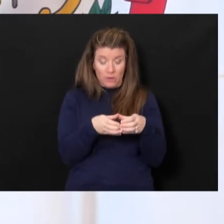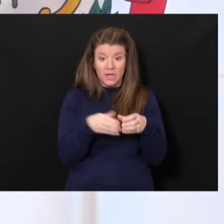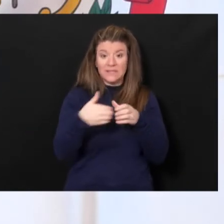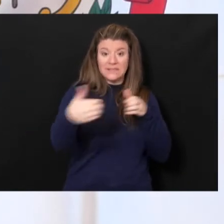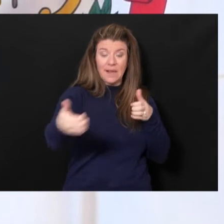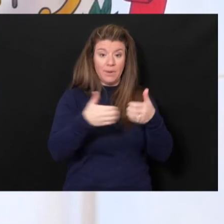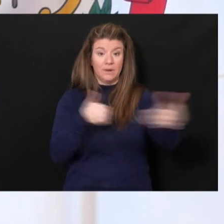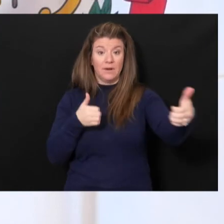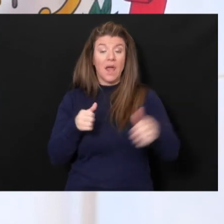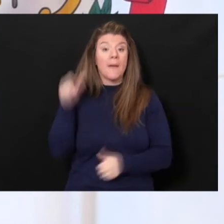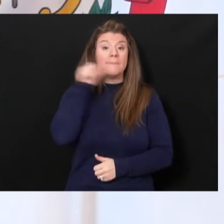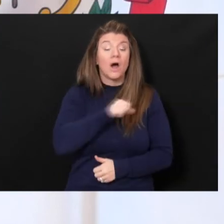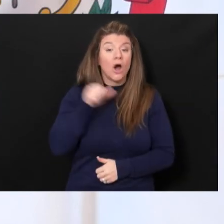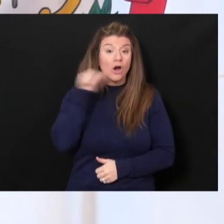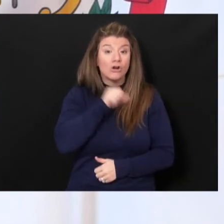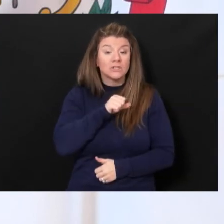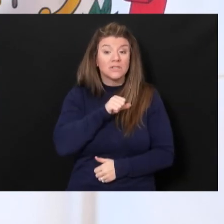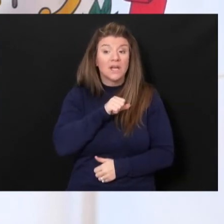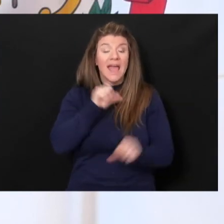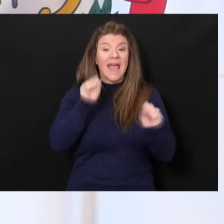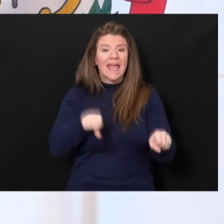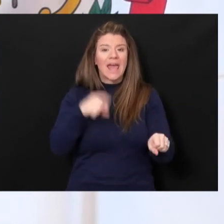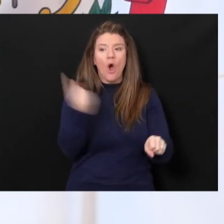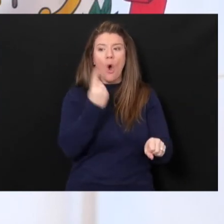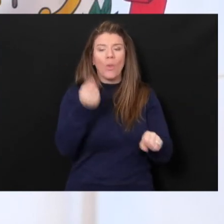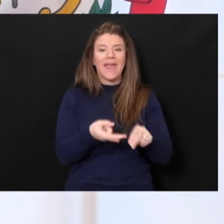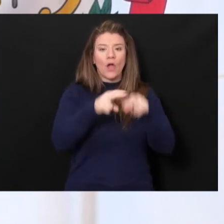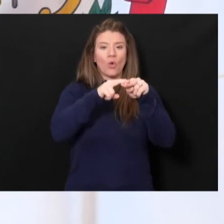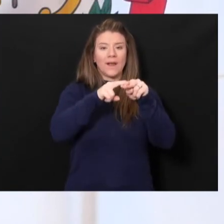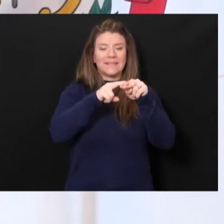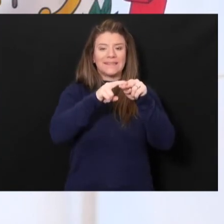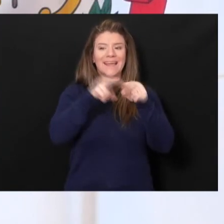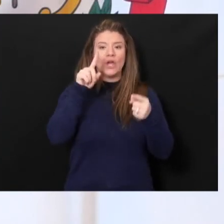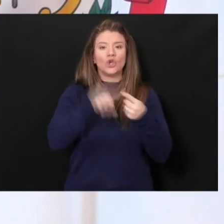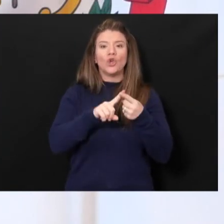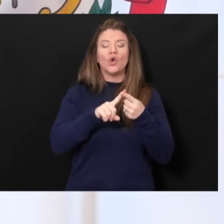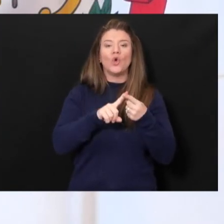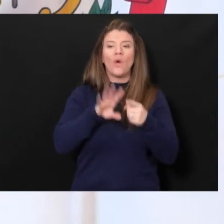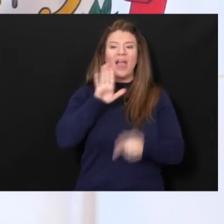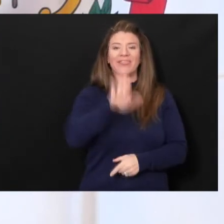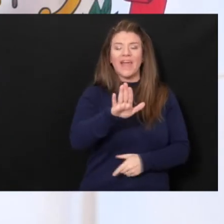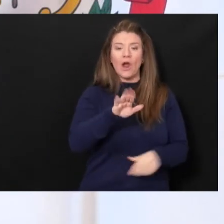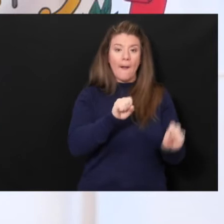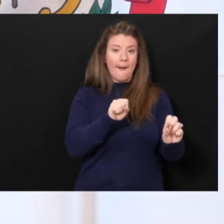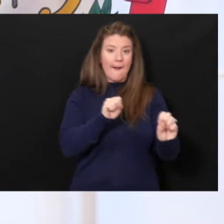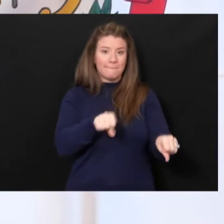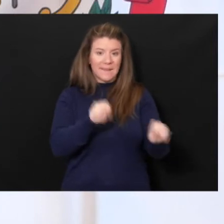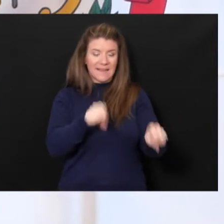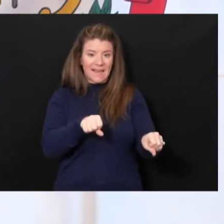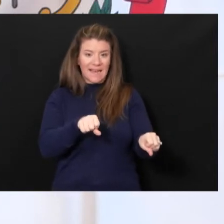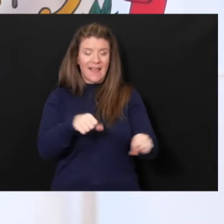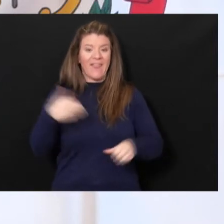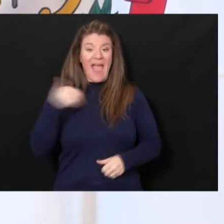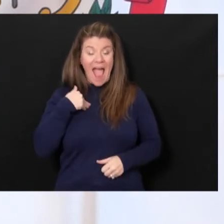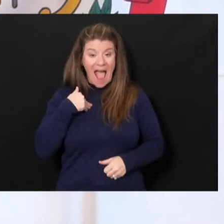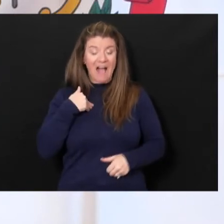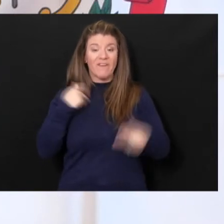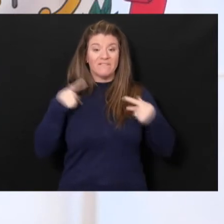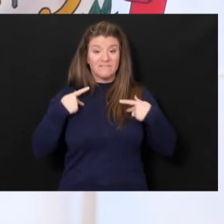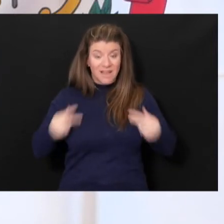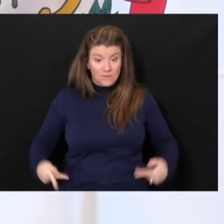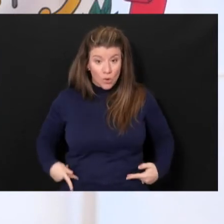Bars may only increase capacity to the extent that they have physical